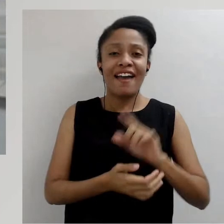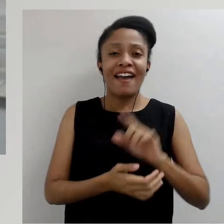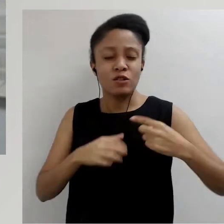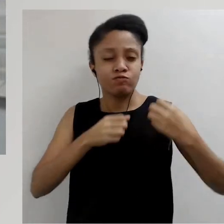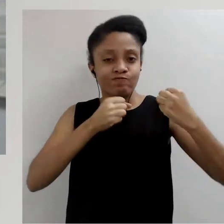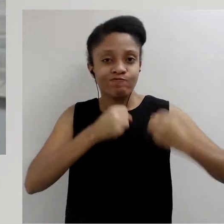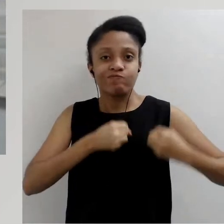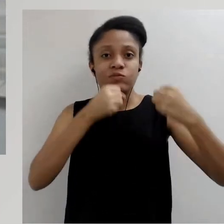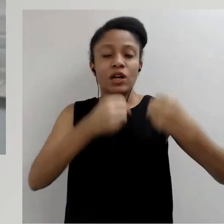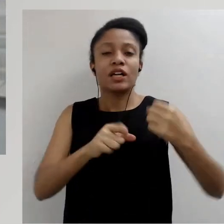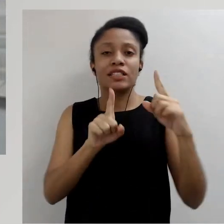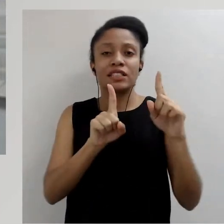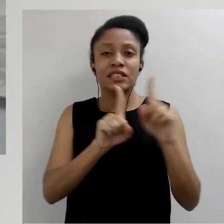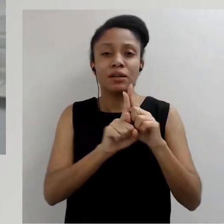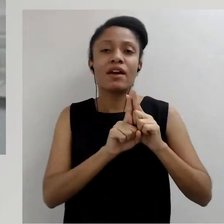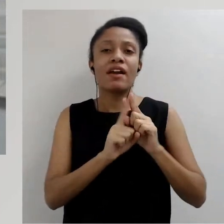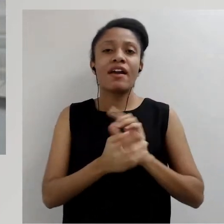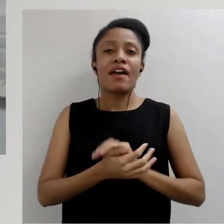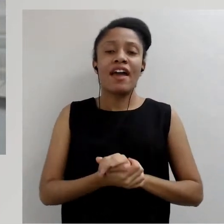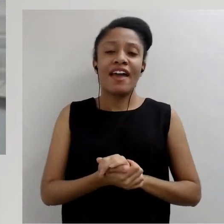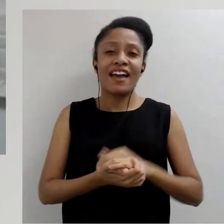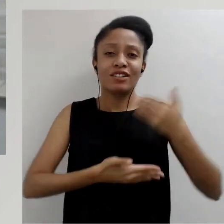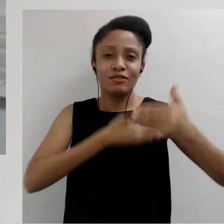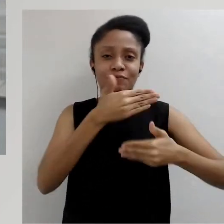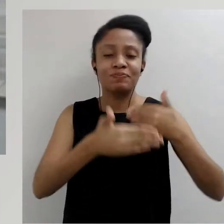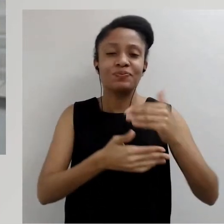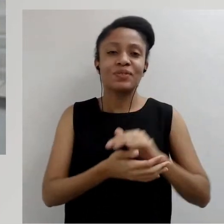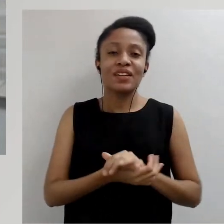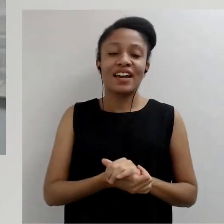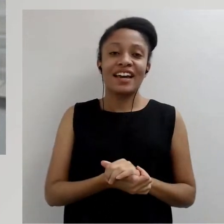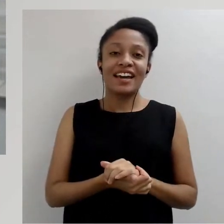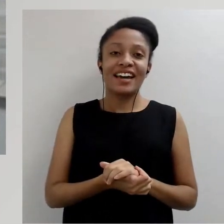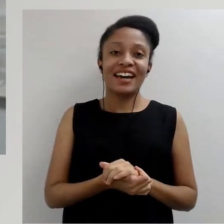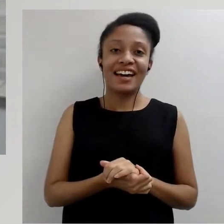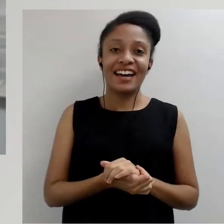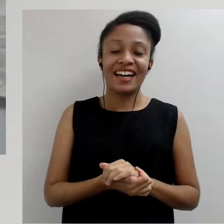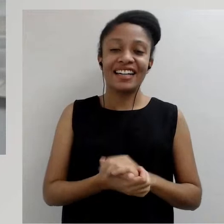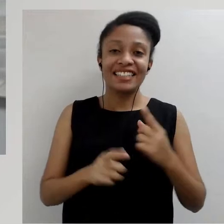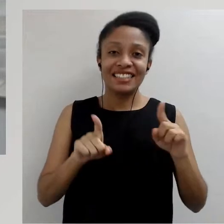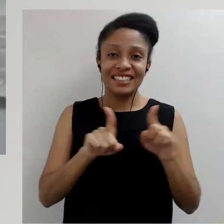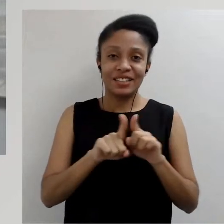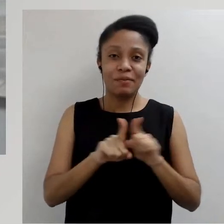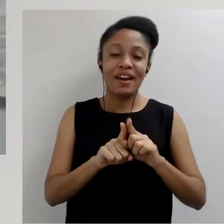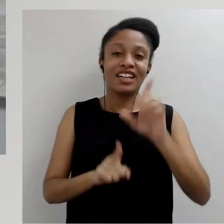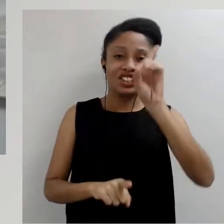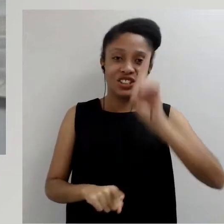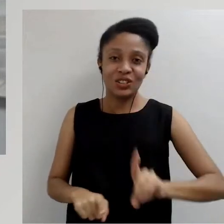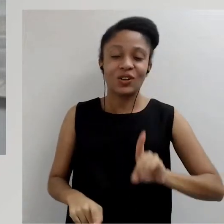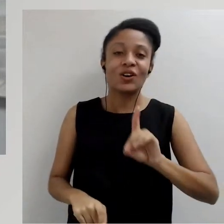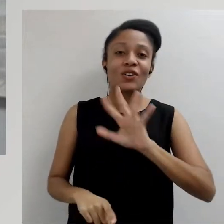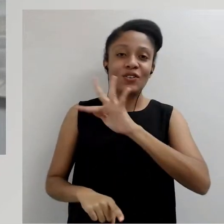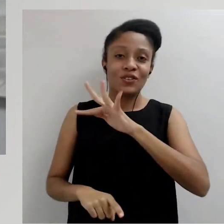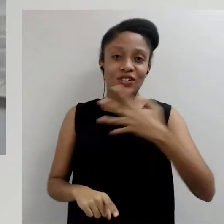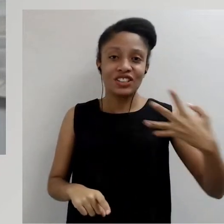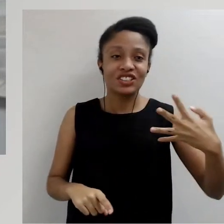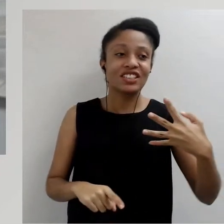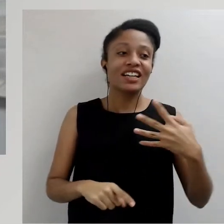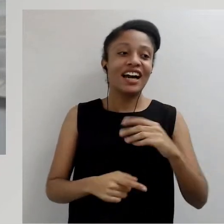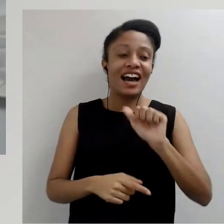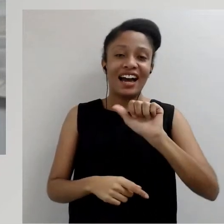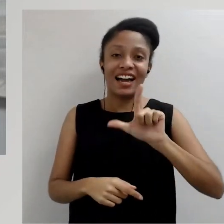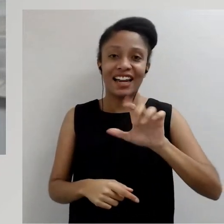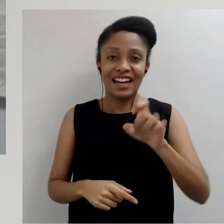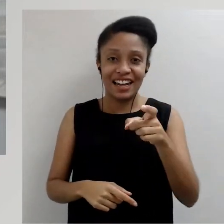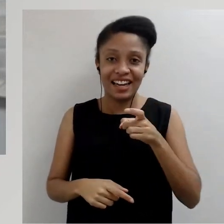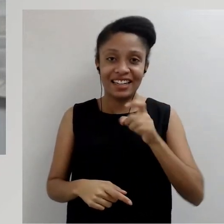the ones that we face in our daily lives. So I would like to greet Valter briefly, that is the director of Firjan,